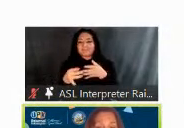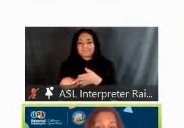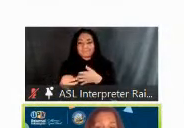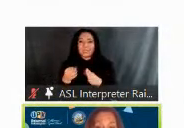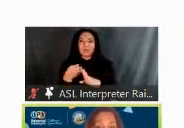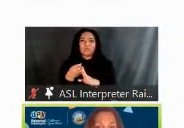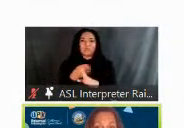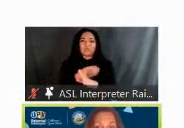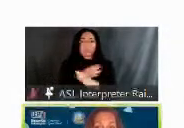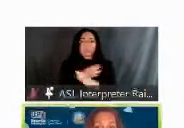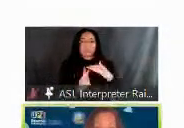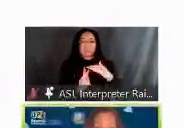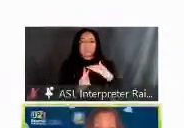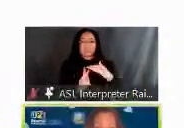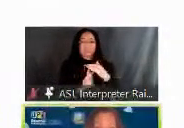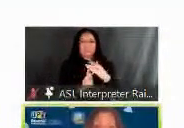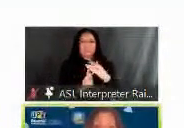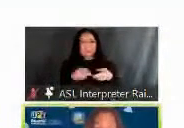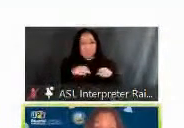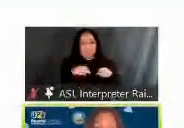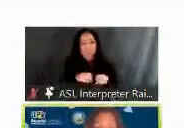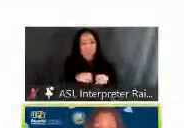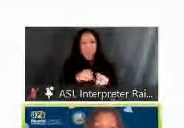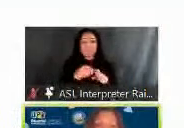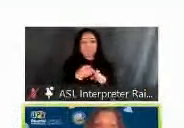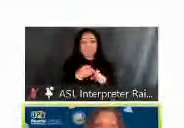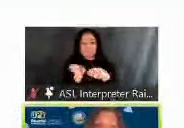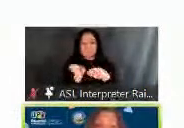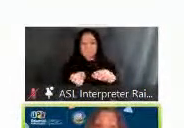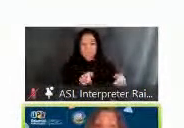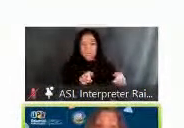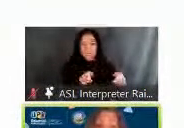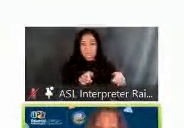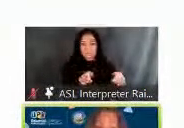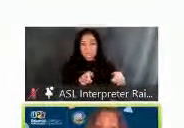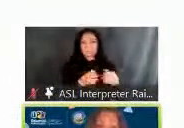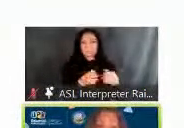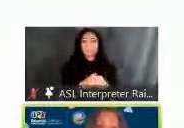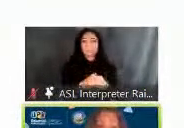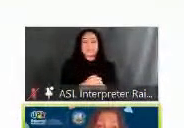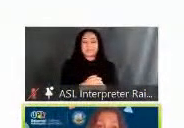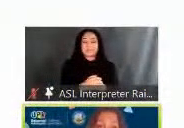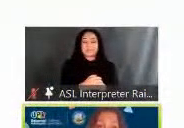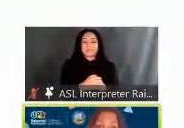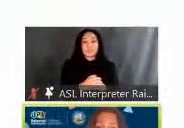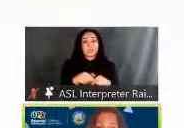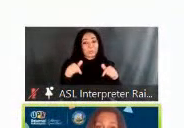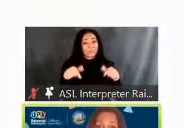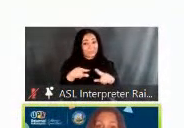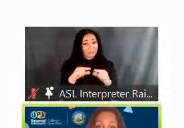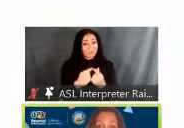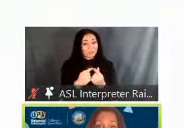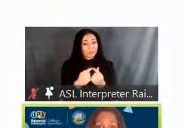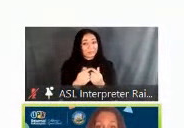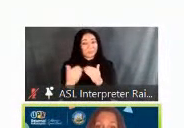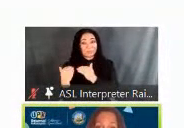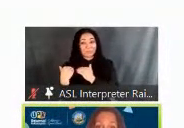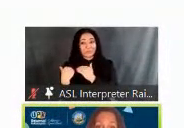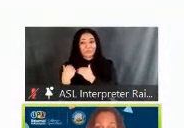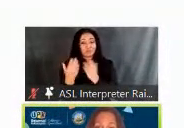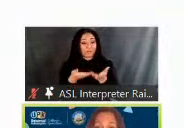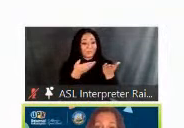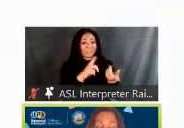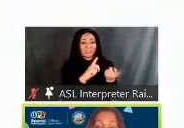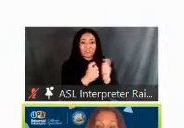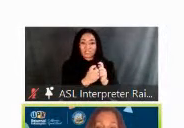with the master plan recommendations. To be explicit, the work group is charged with recommending changes to the Title V